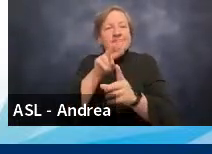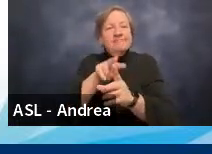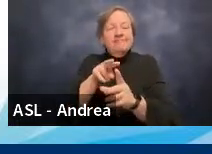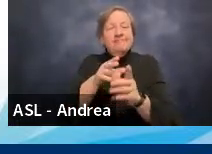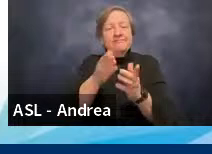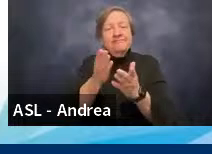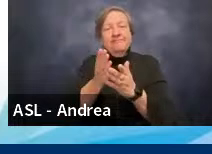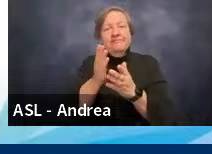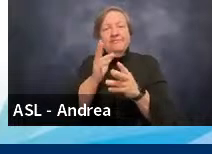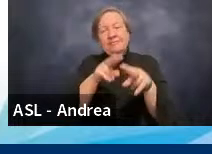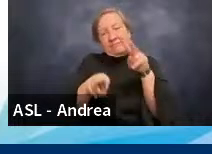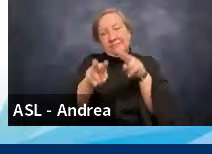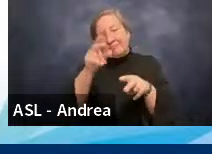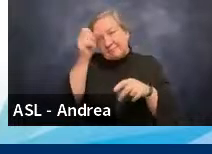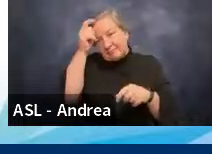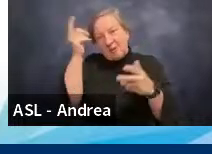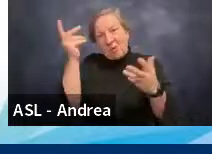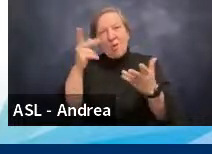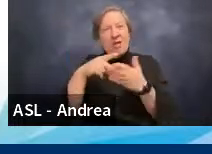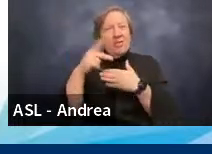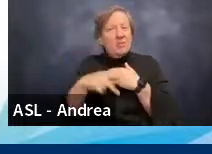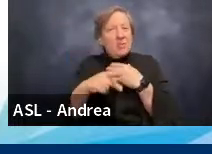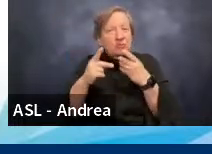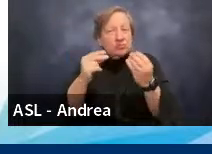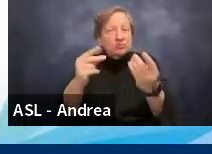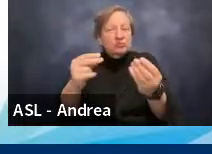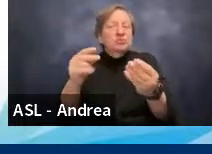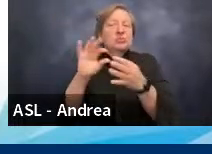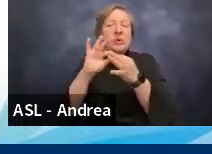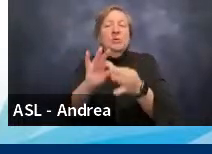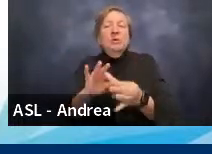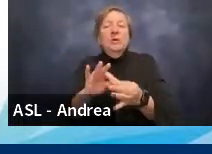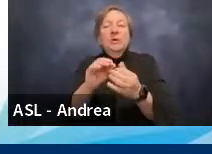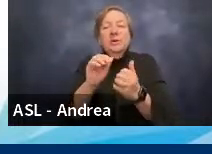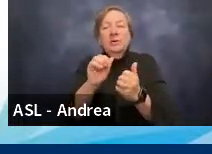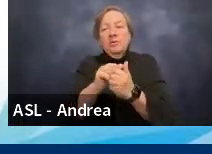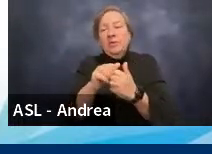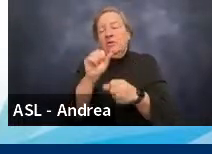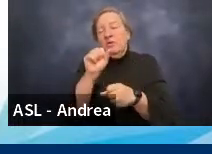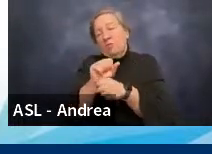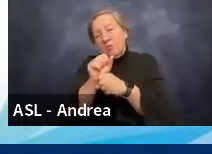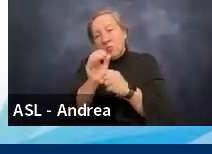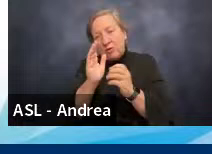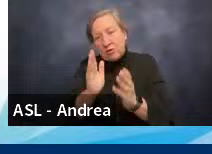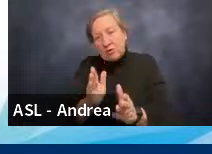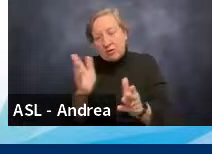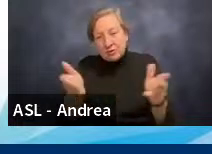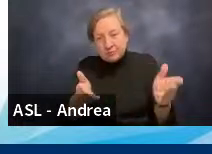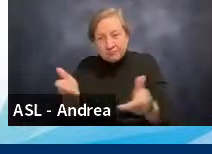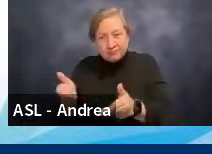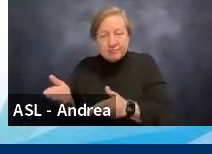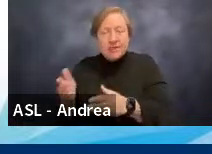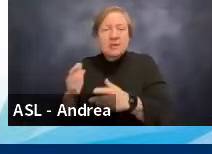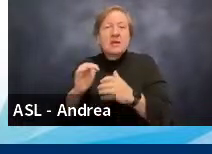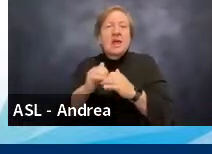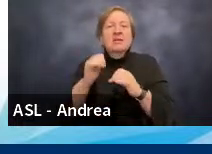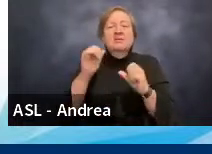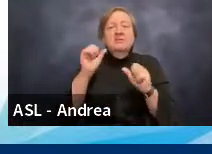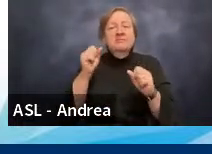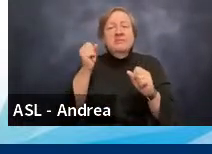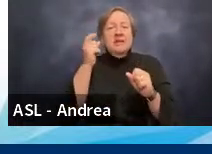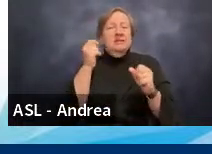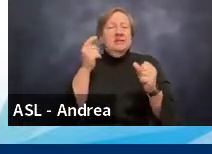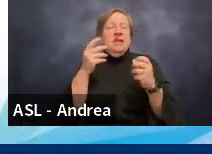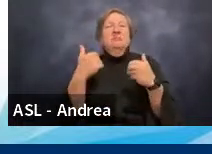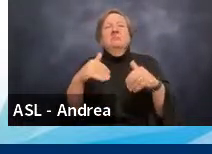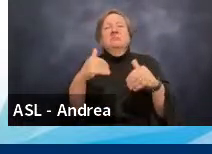a view of what the program is doing around these around workforce, and so you can understand the great work that's already happening,